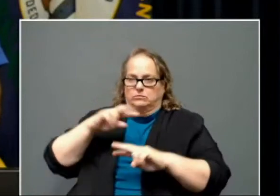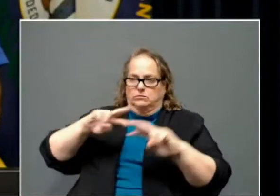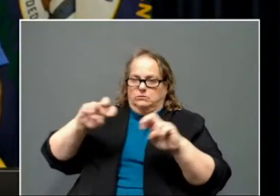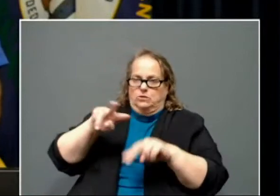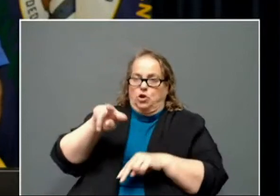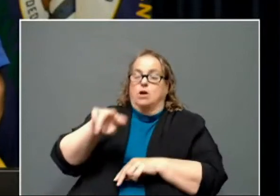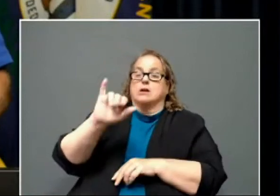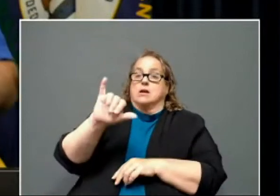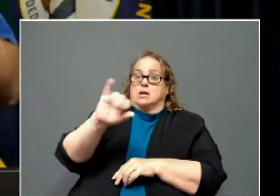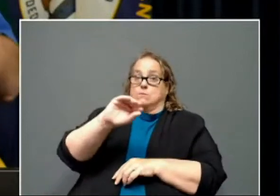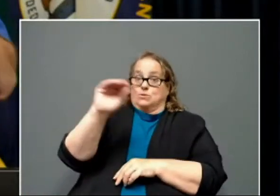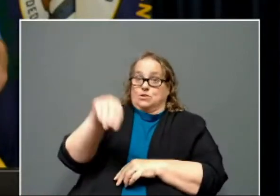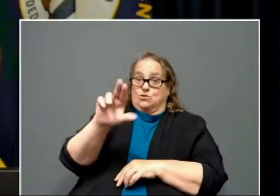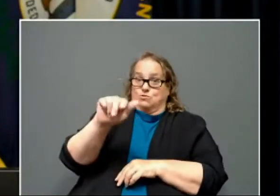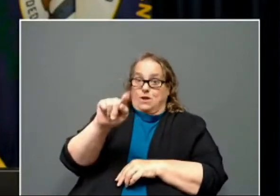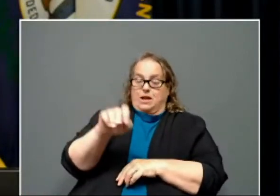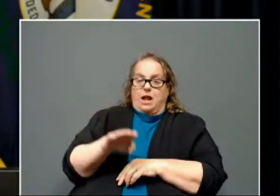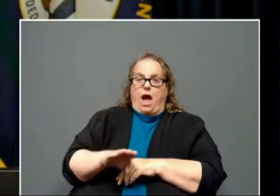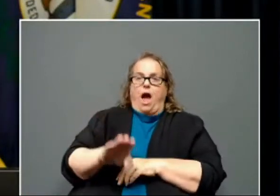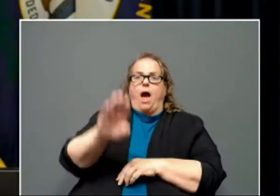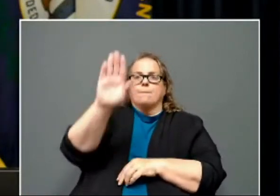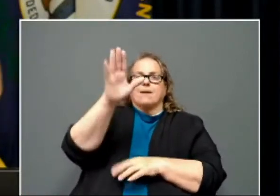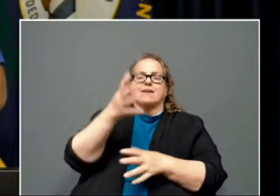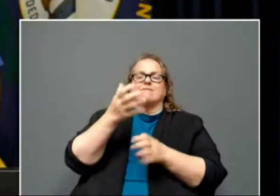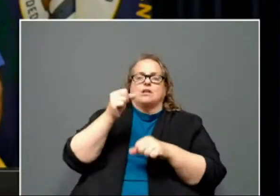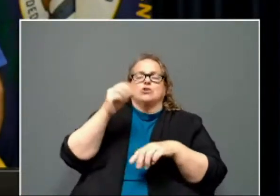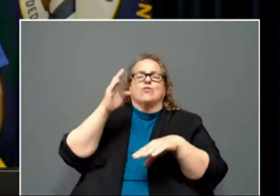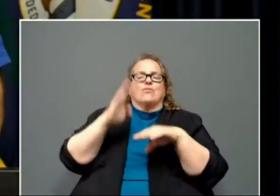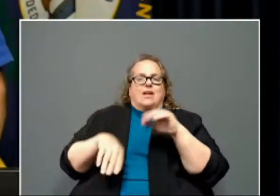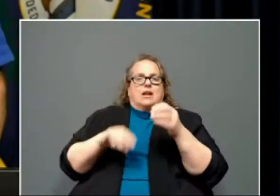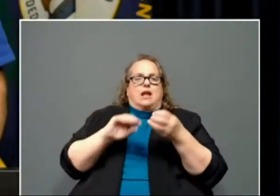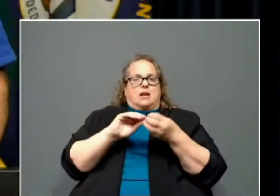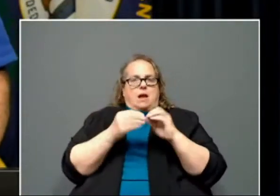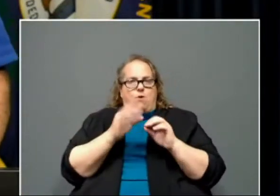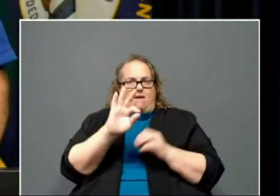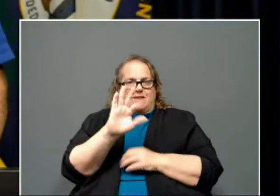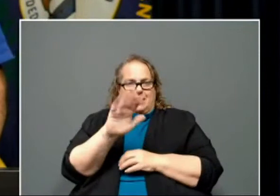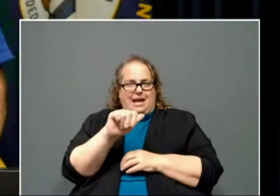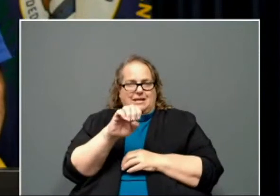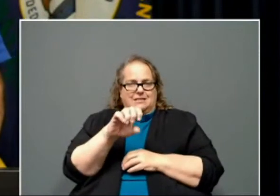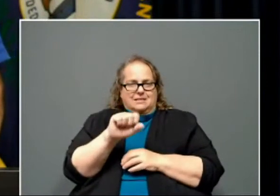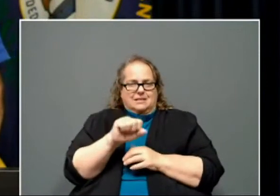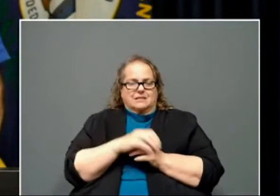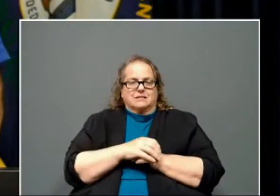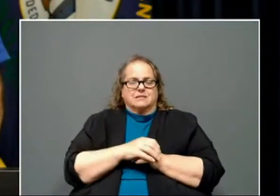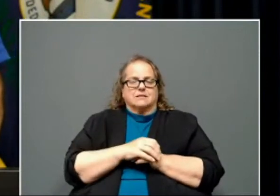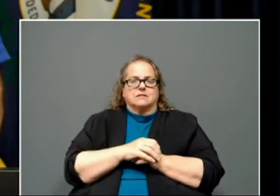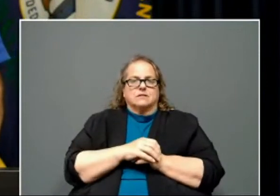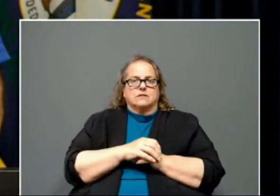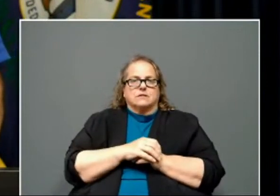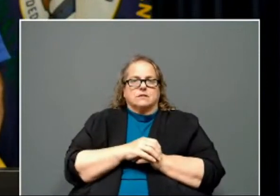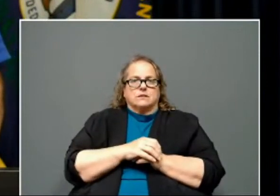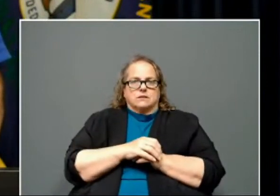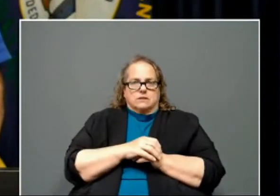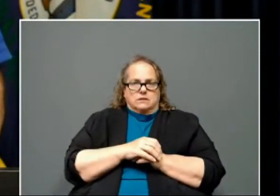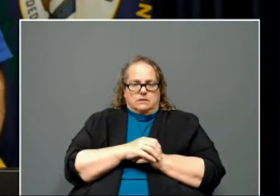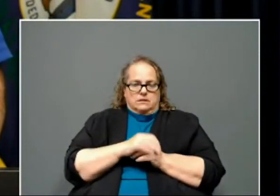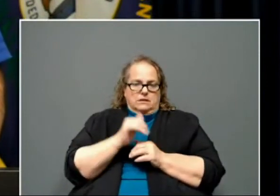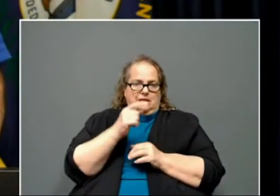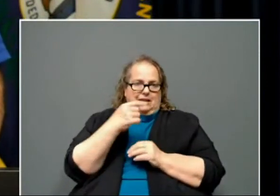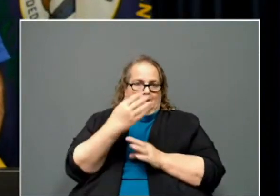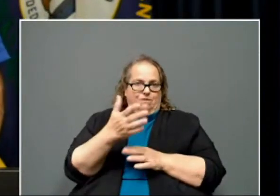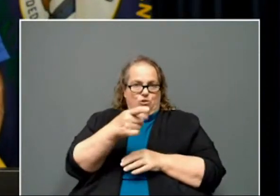up faster than your number of cases will go up. So it gives you maybe a snapshot into the